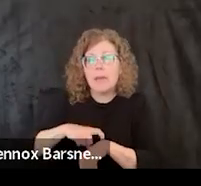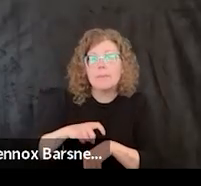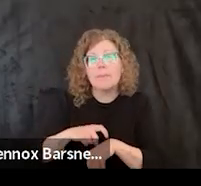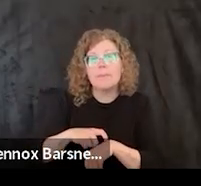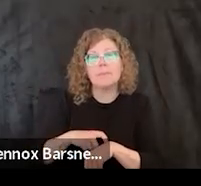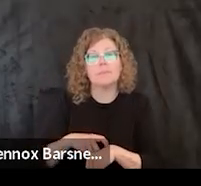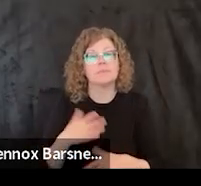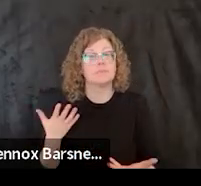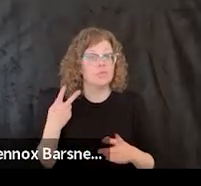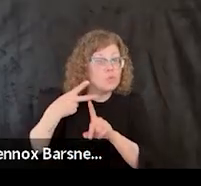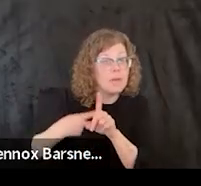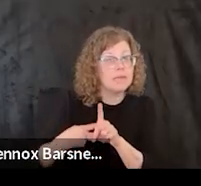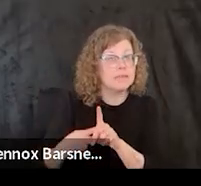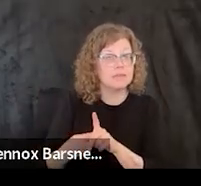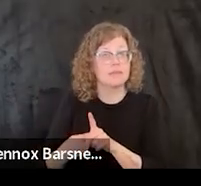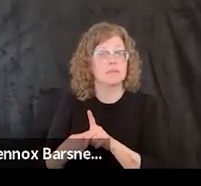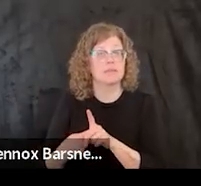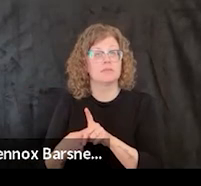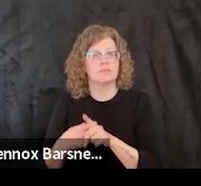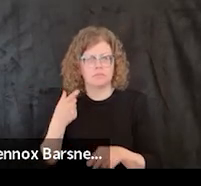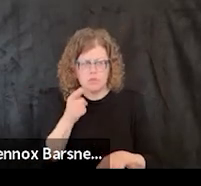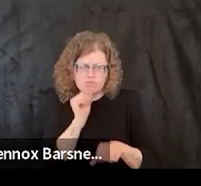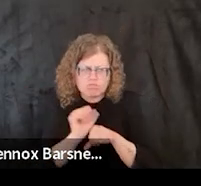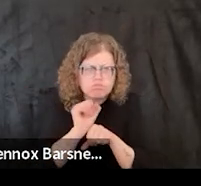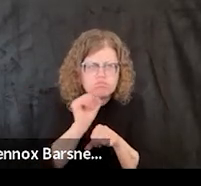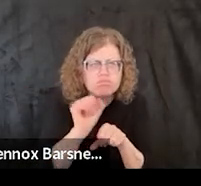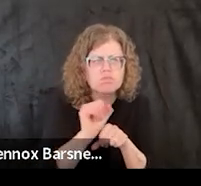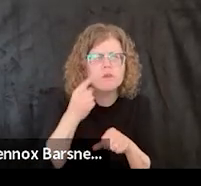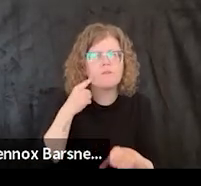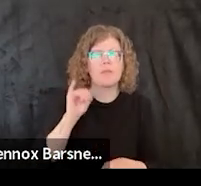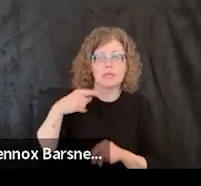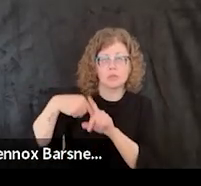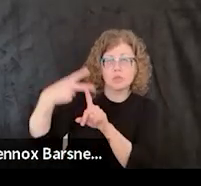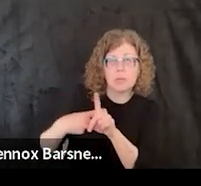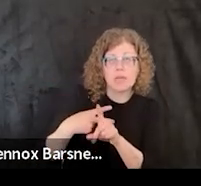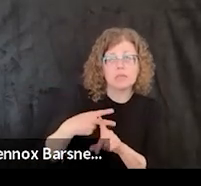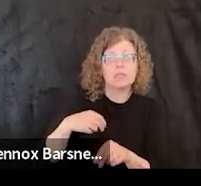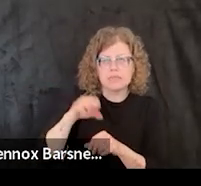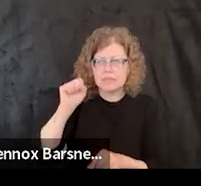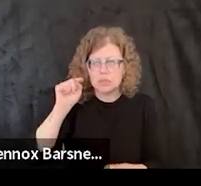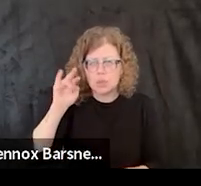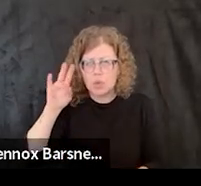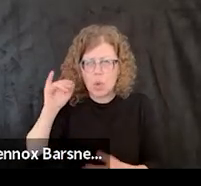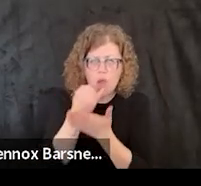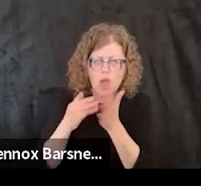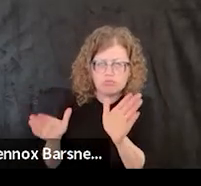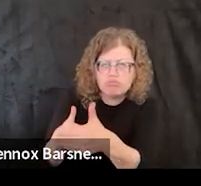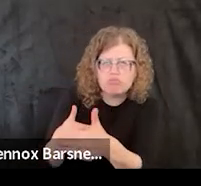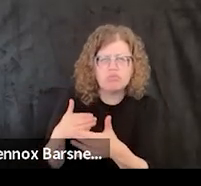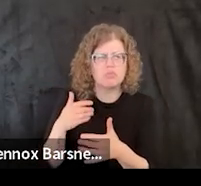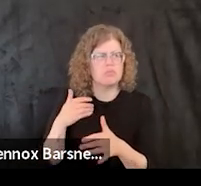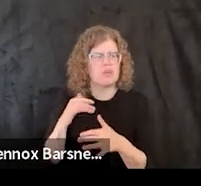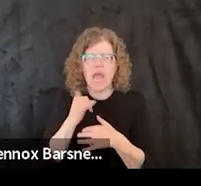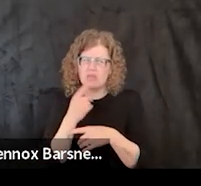while you're actively creating work in your studio, and how you calculated it. It could be $2,000 per month for